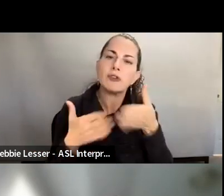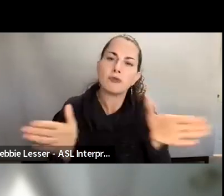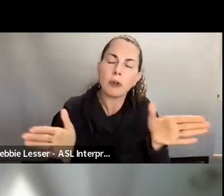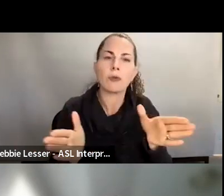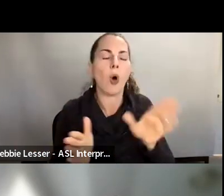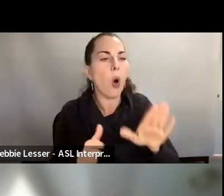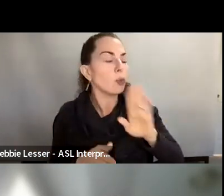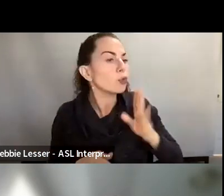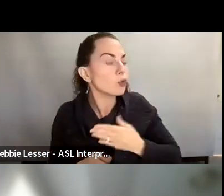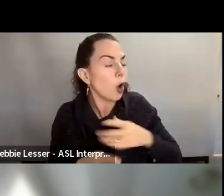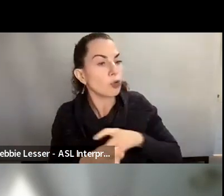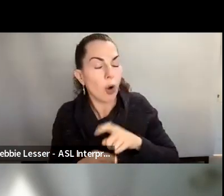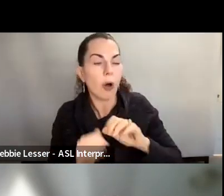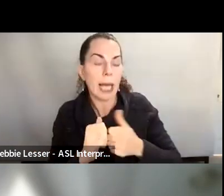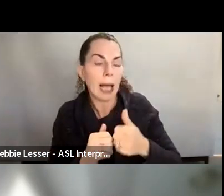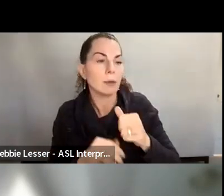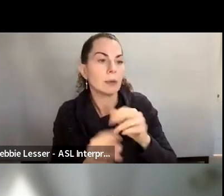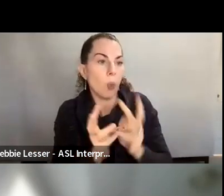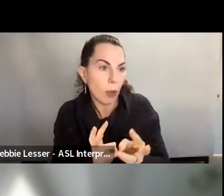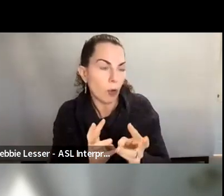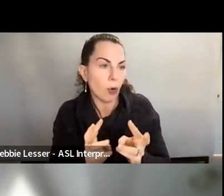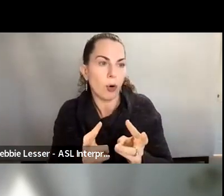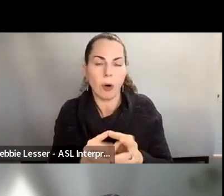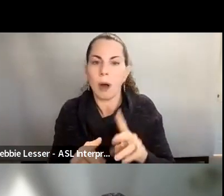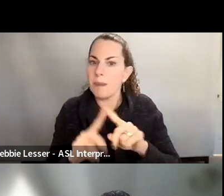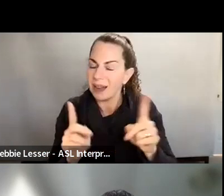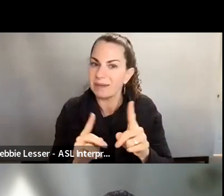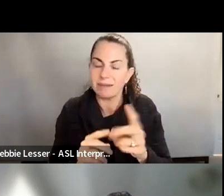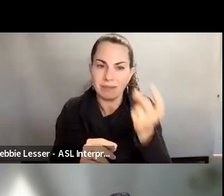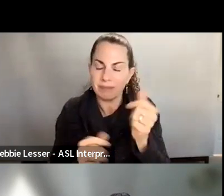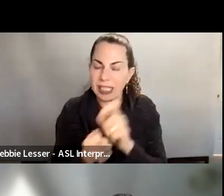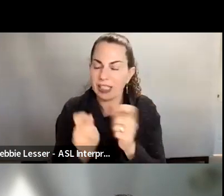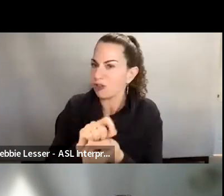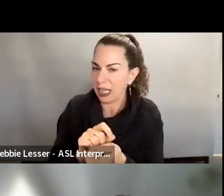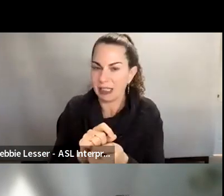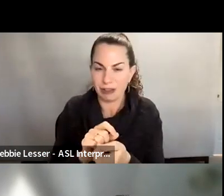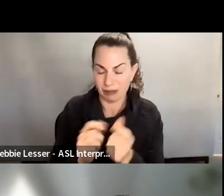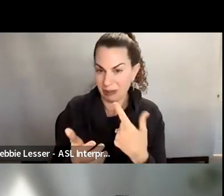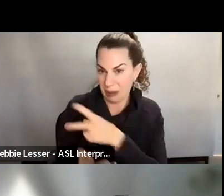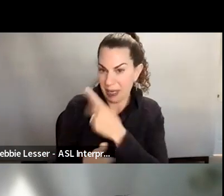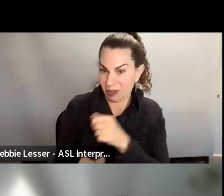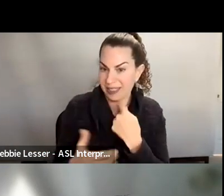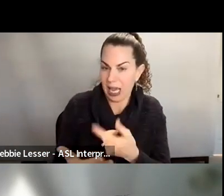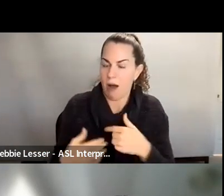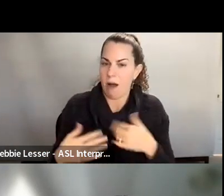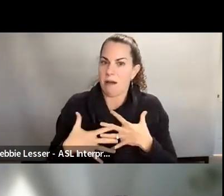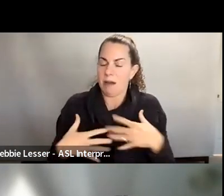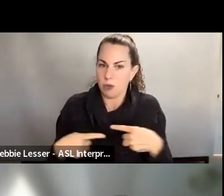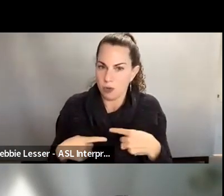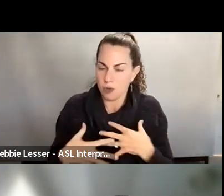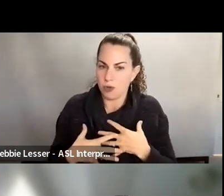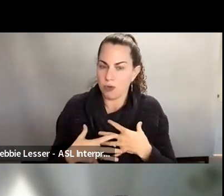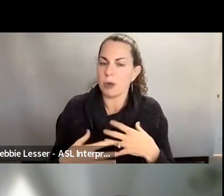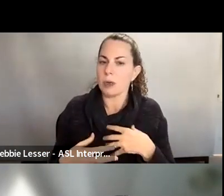But at any moment that can turn into the patient saying, I'm having chest pain, right? So I said, please consider taking the